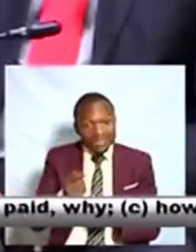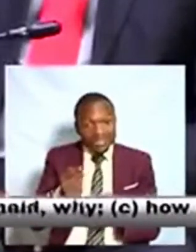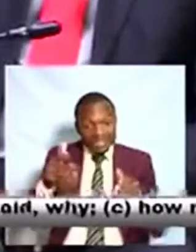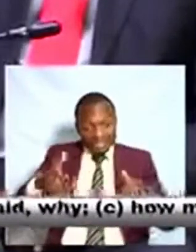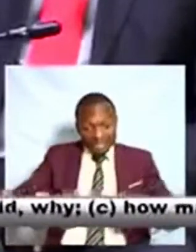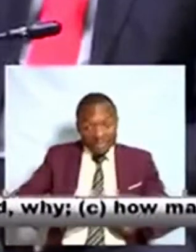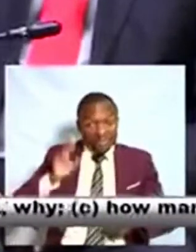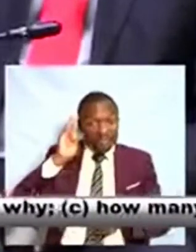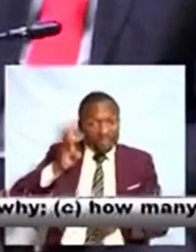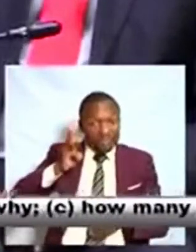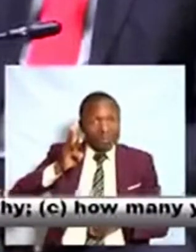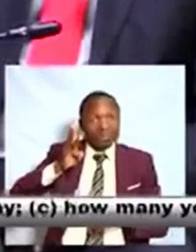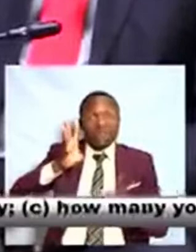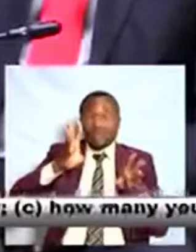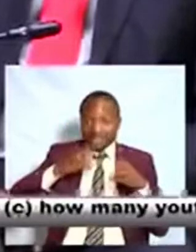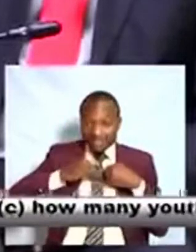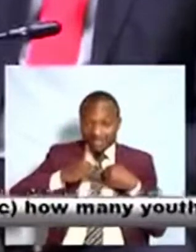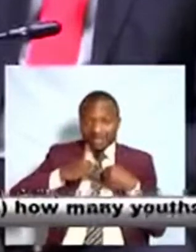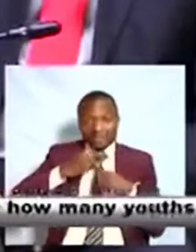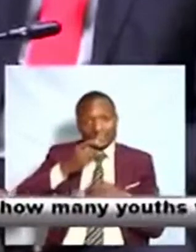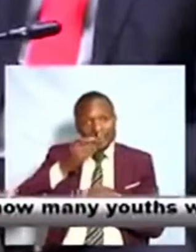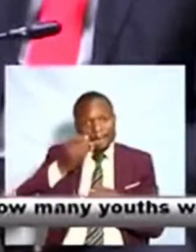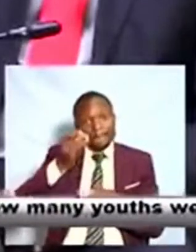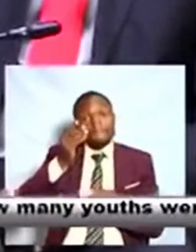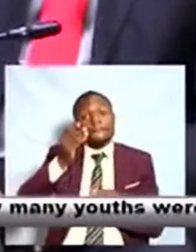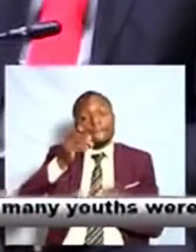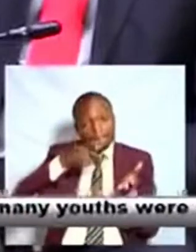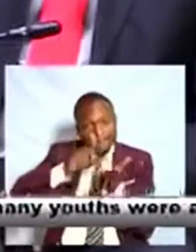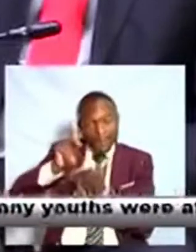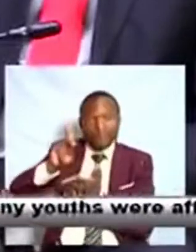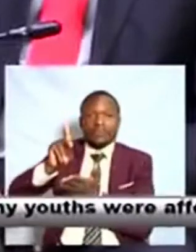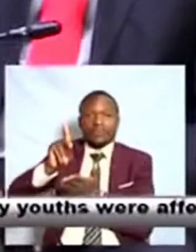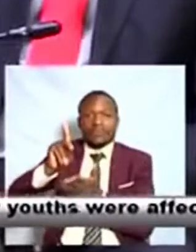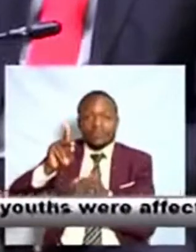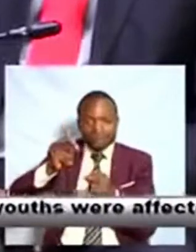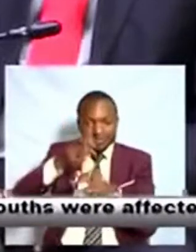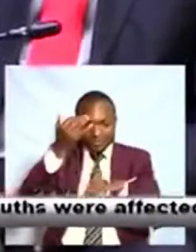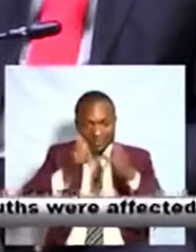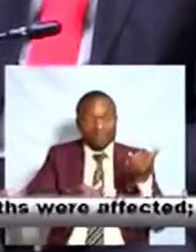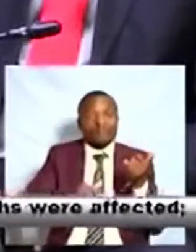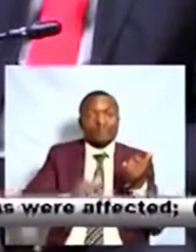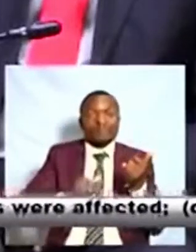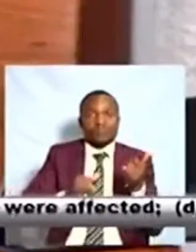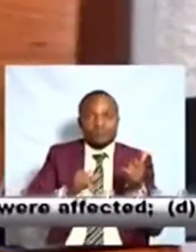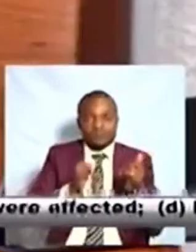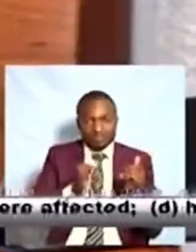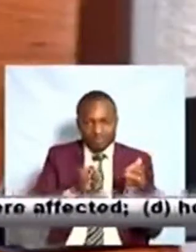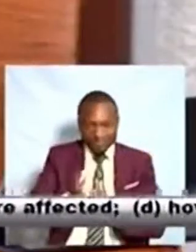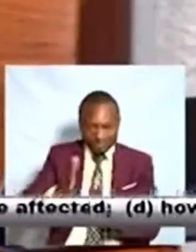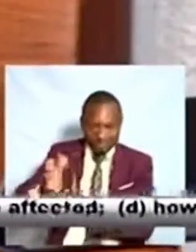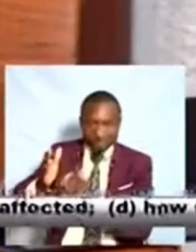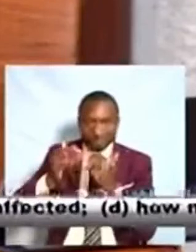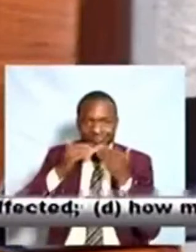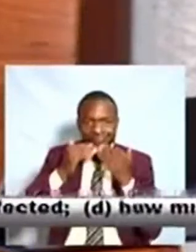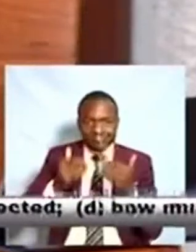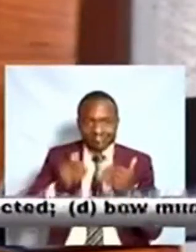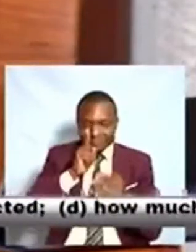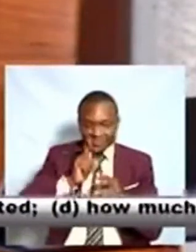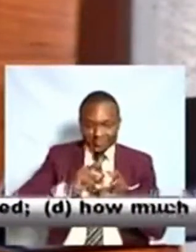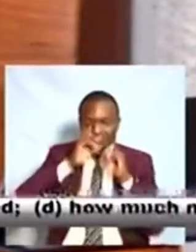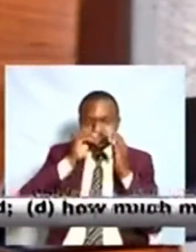be paid as soon as the verification process is done. I thank you, Madam Speaker. Thank